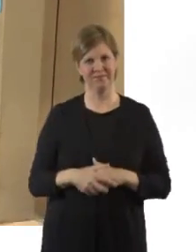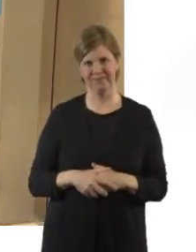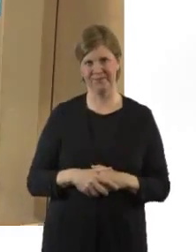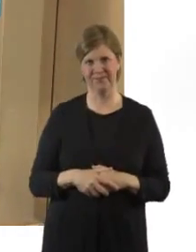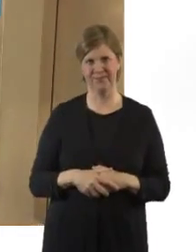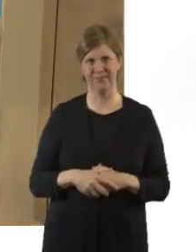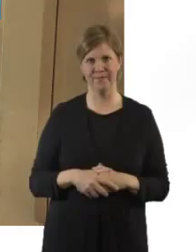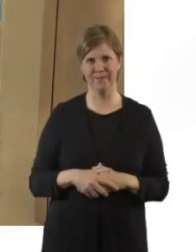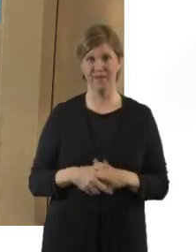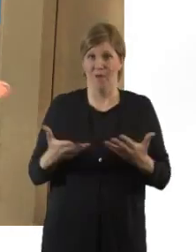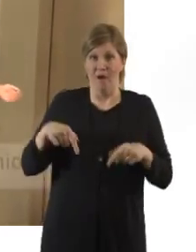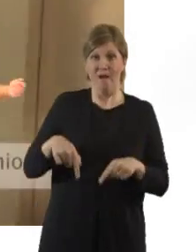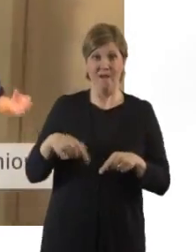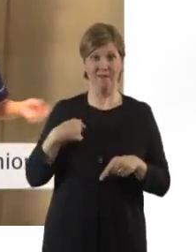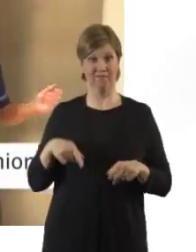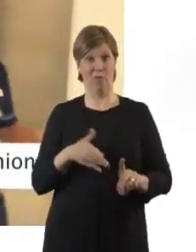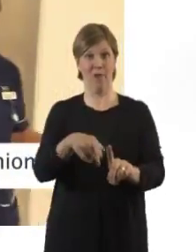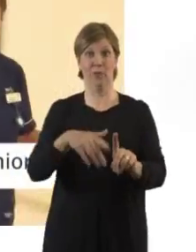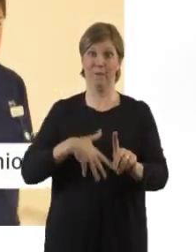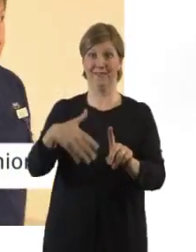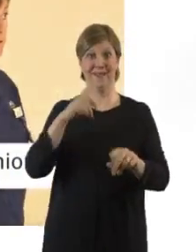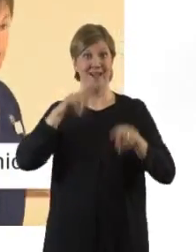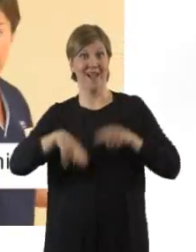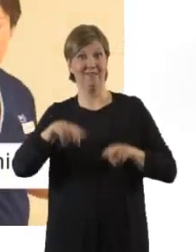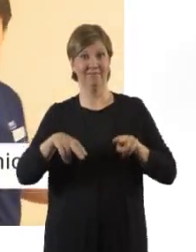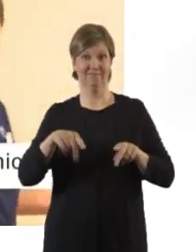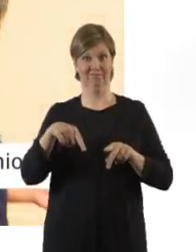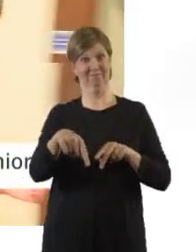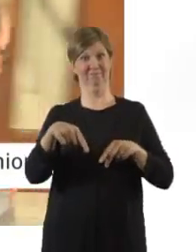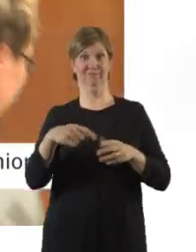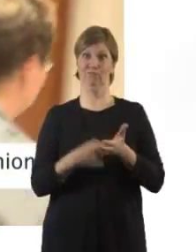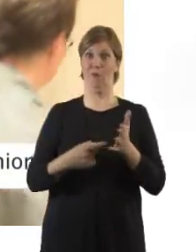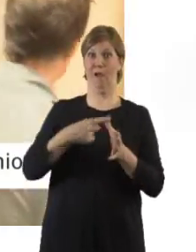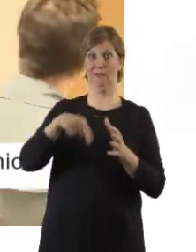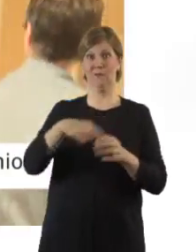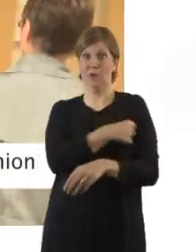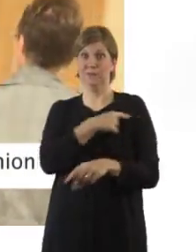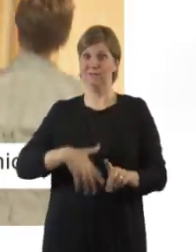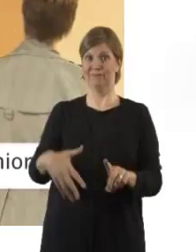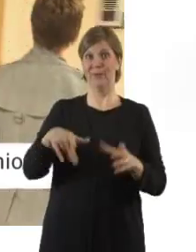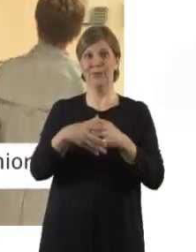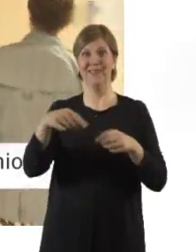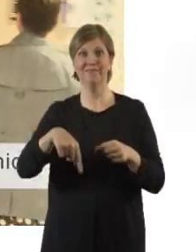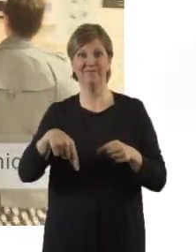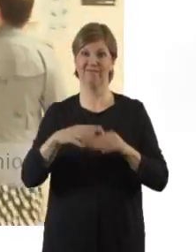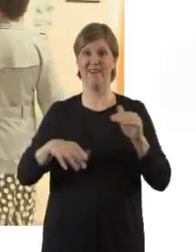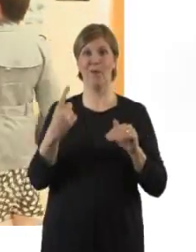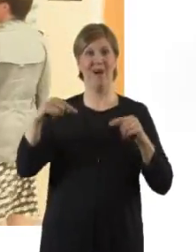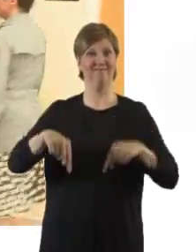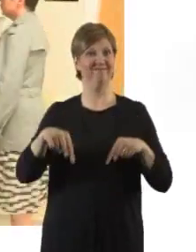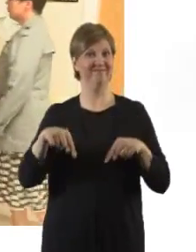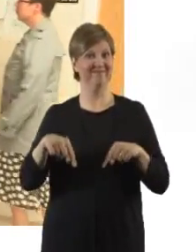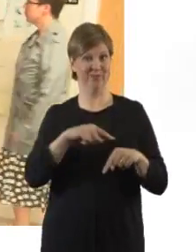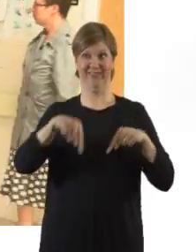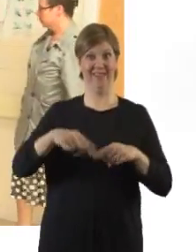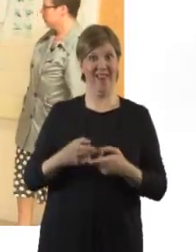OK Sharon, so here we are on our way to triage. Now in this hospital, the Royal Alexandra Hospital Maternity Unit, triage is on level 1, so